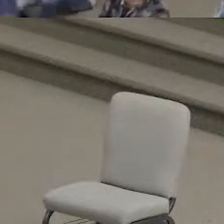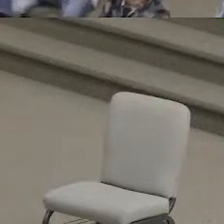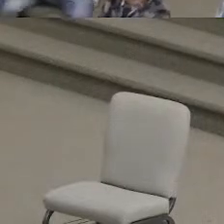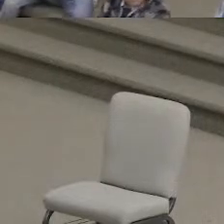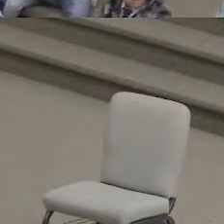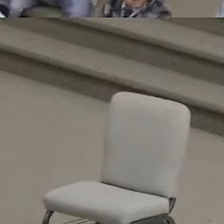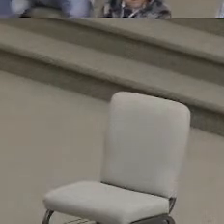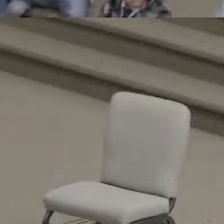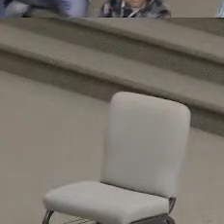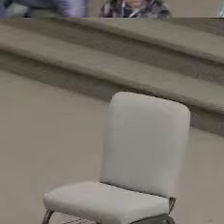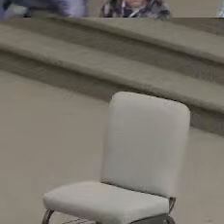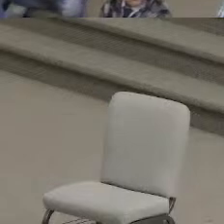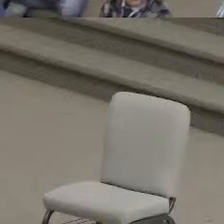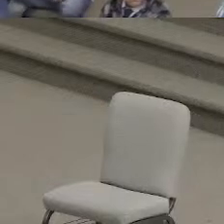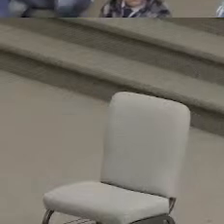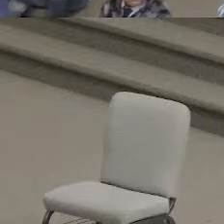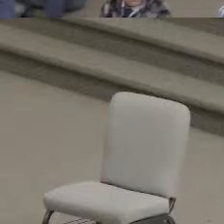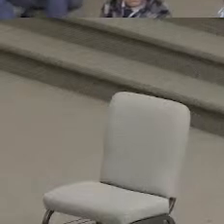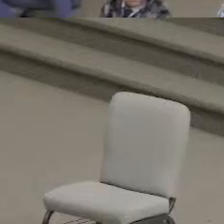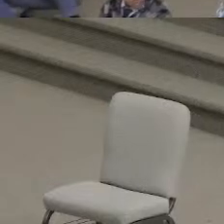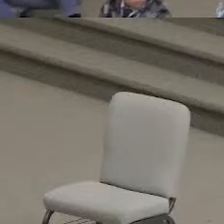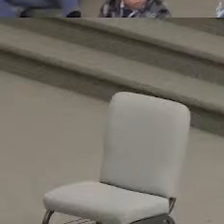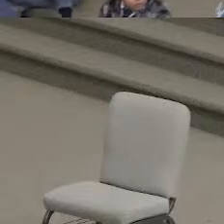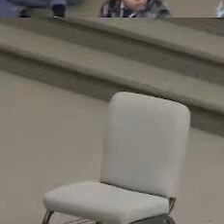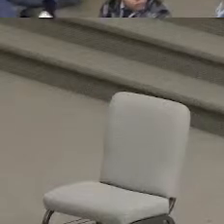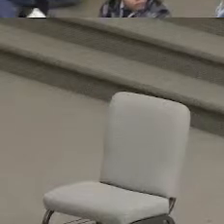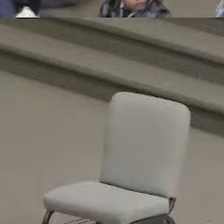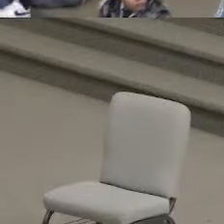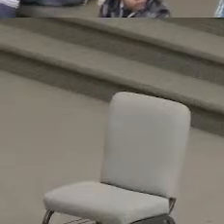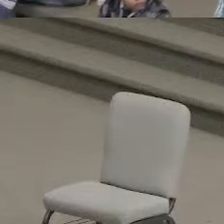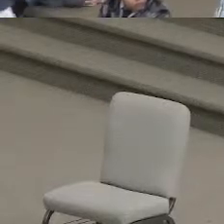and its desires